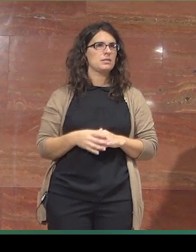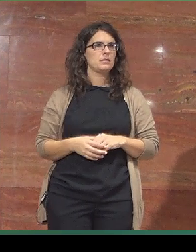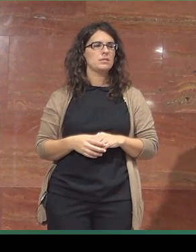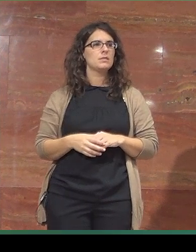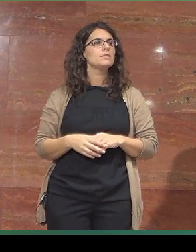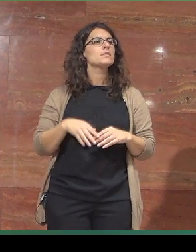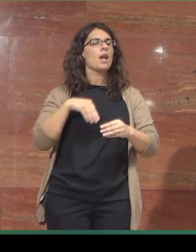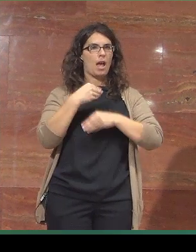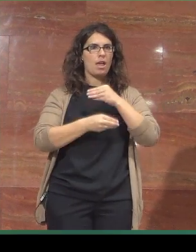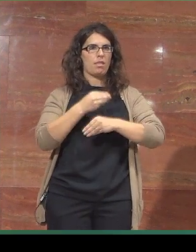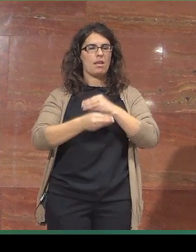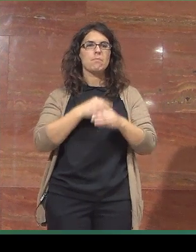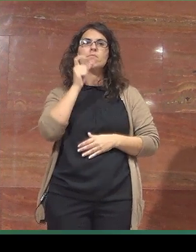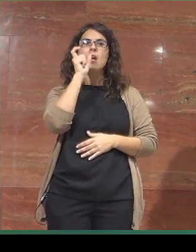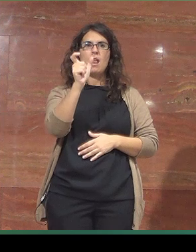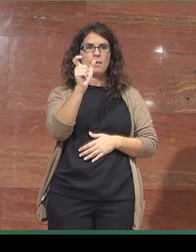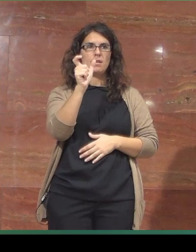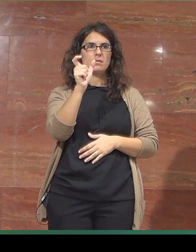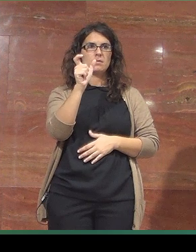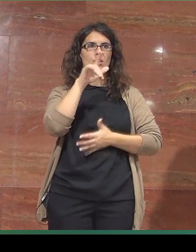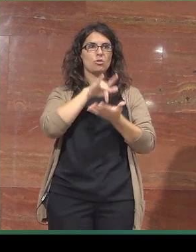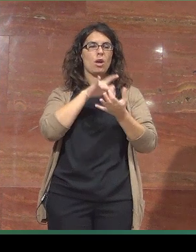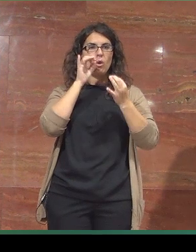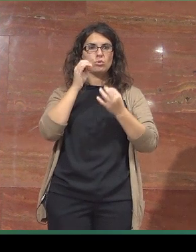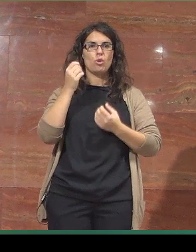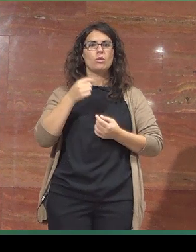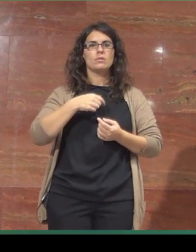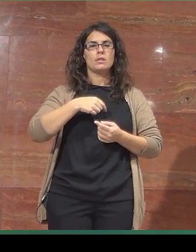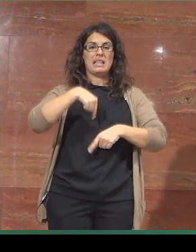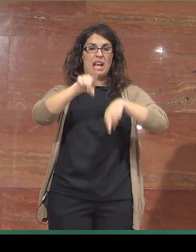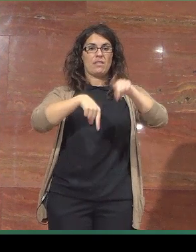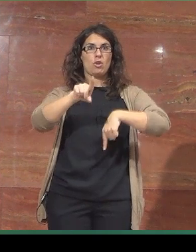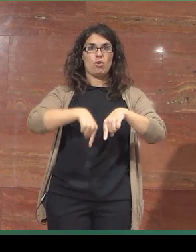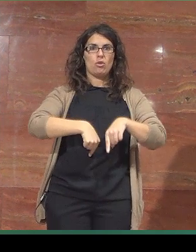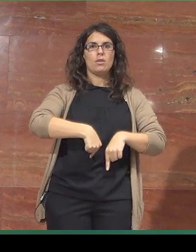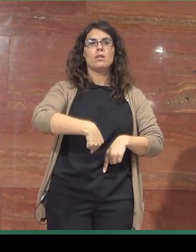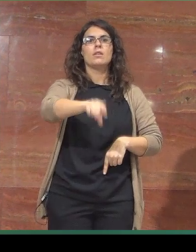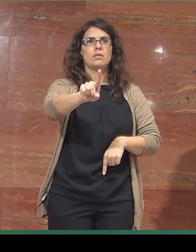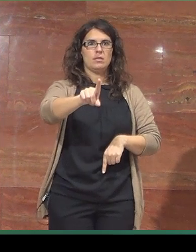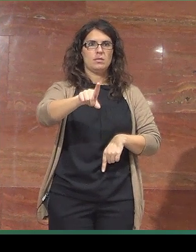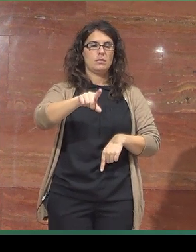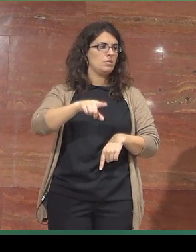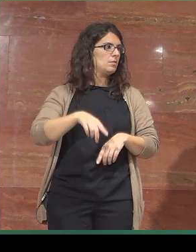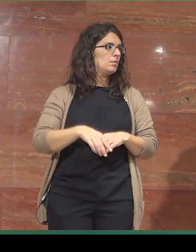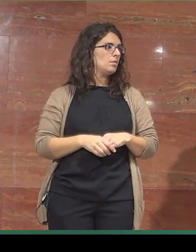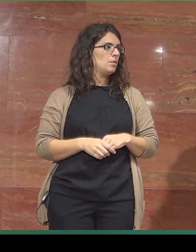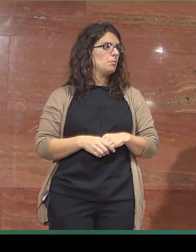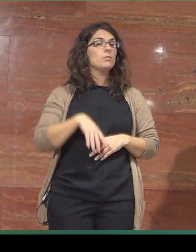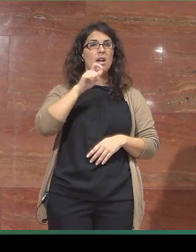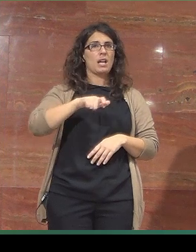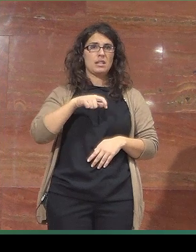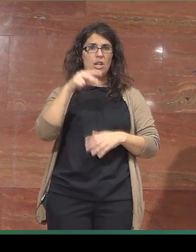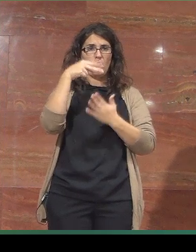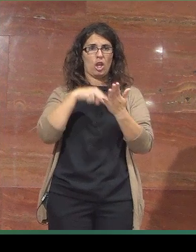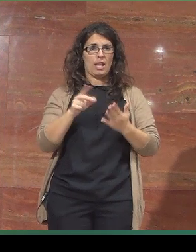travel, but people don't read that way. And actually this should be written no cycling or skating